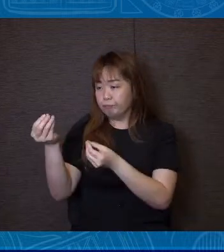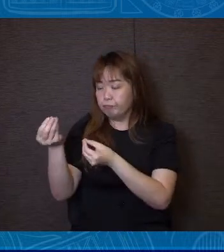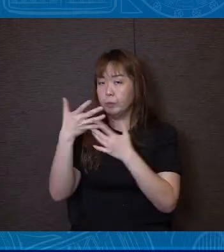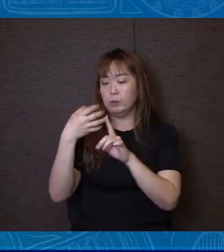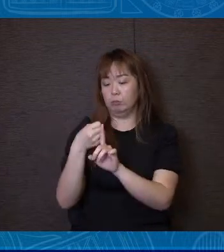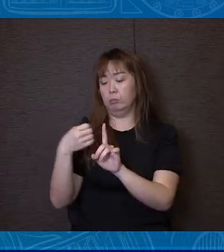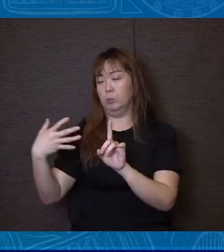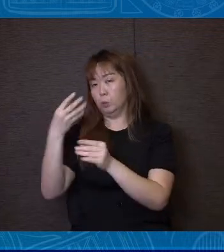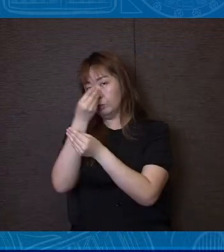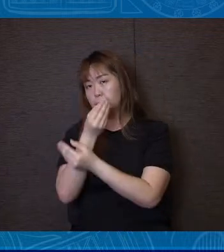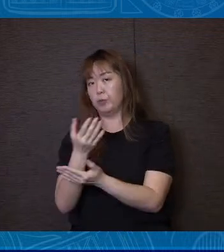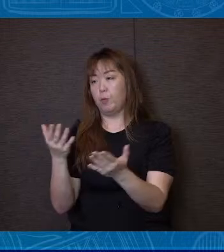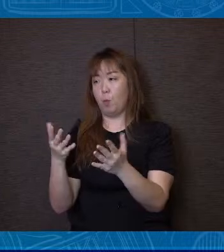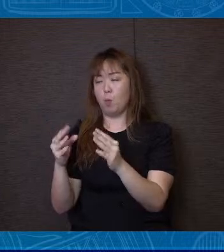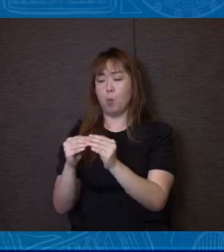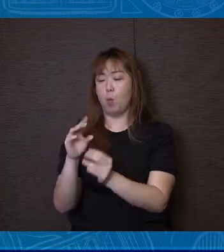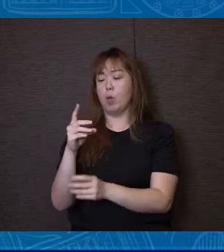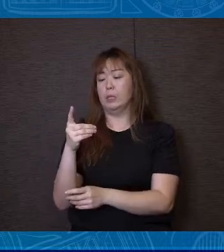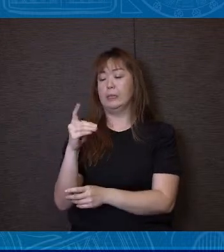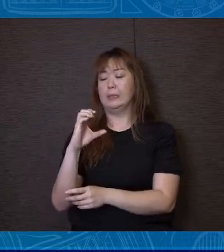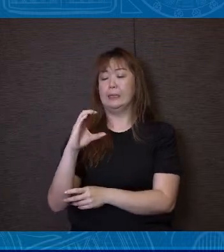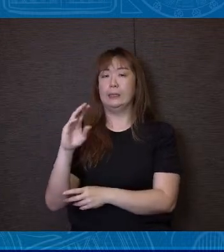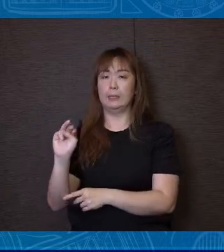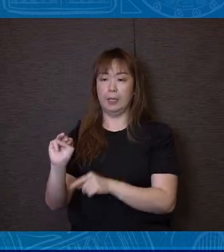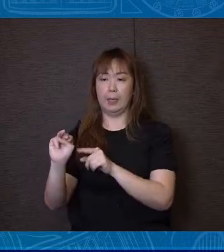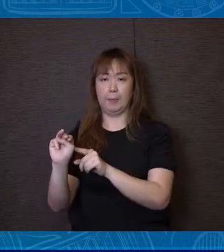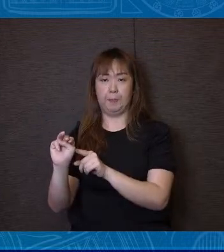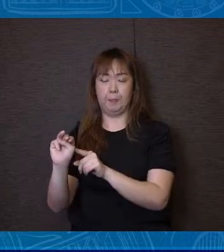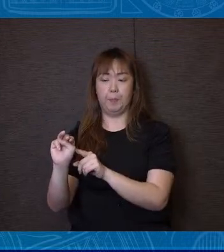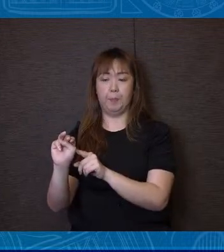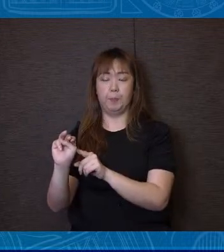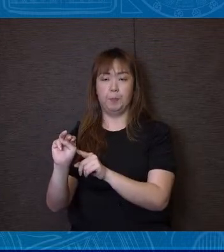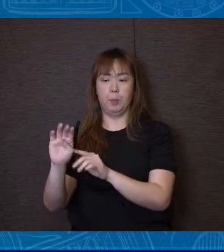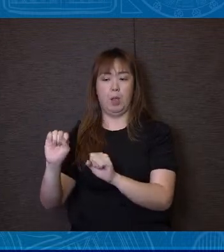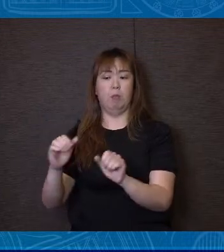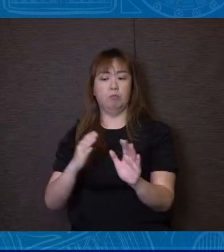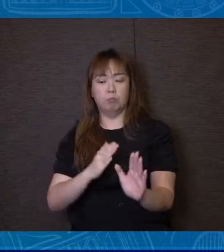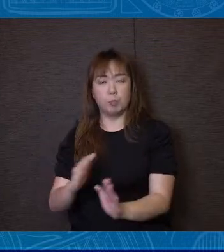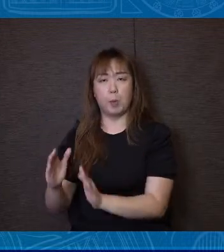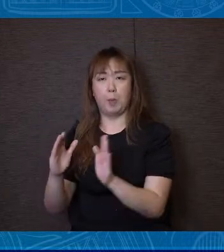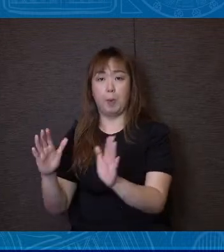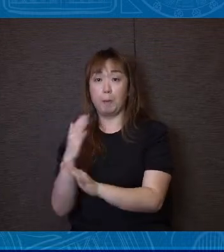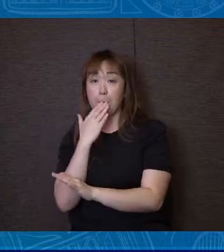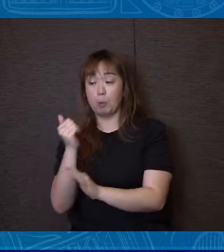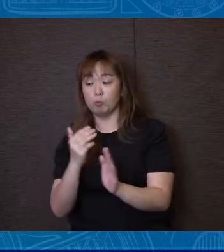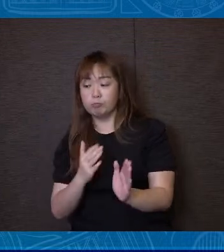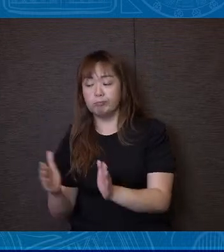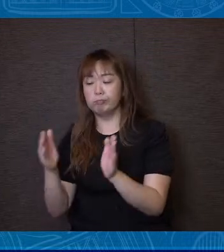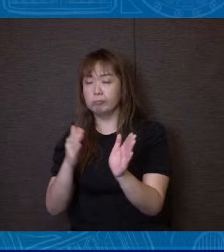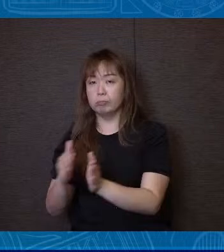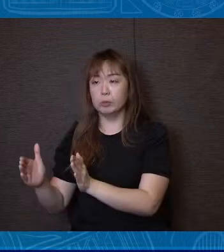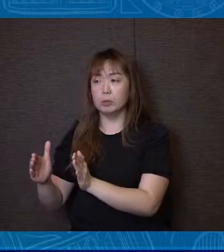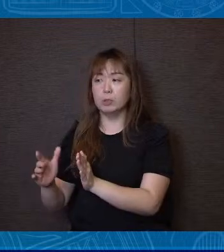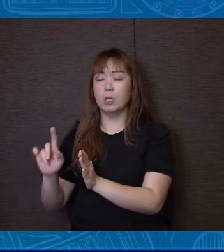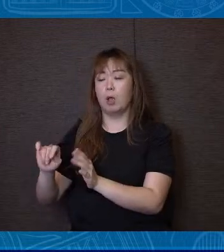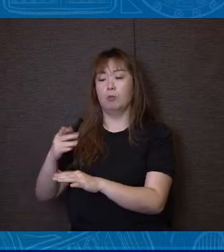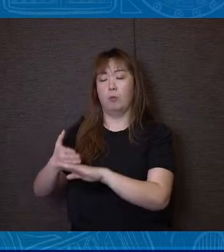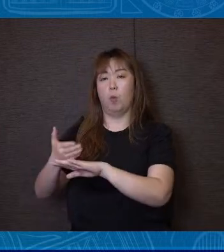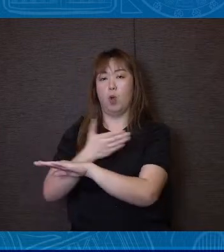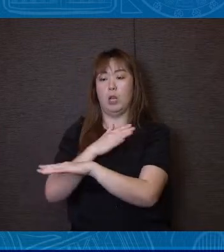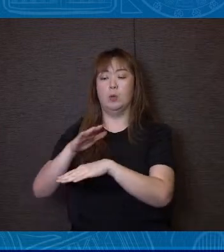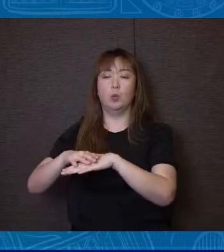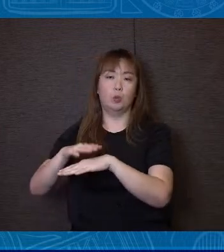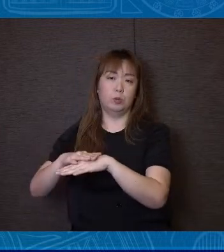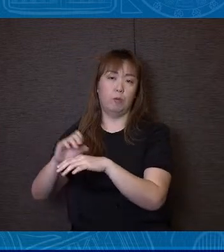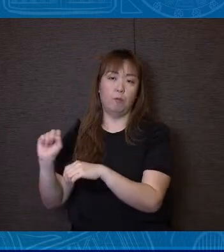use of the DCM for better preparedness, but also particularly in the context of the Early Warnings for All initiative.